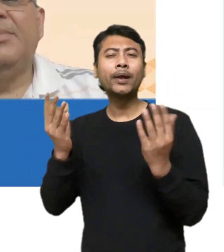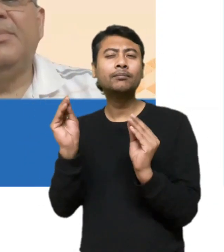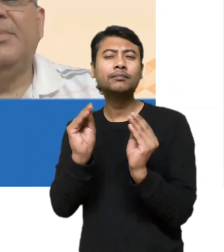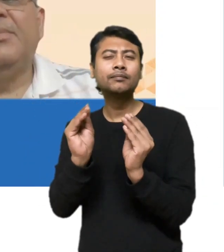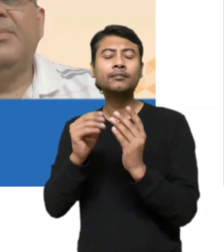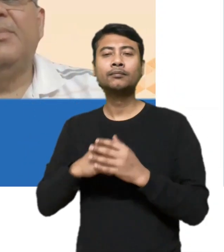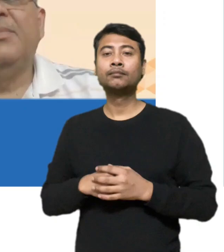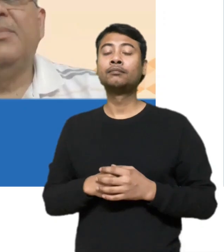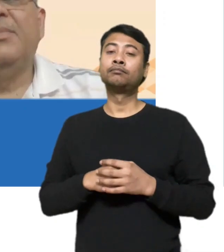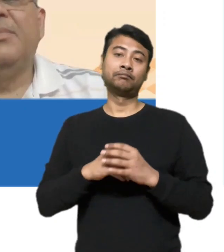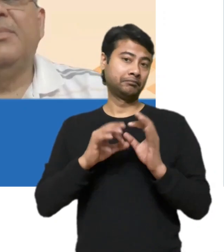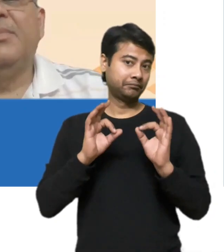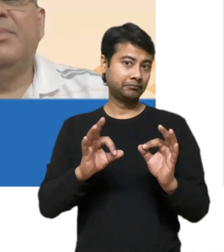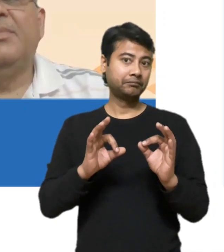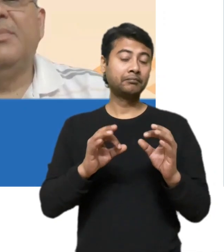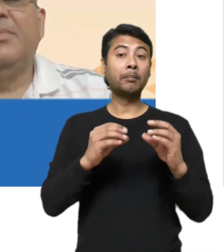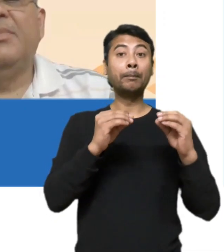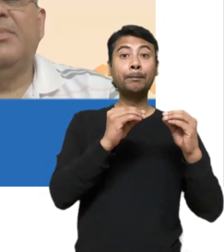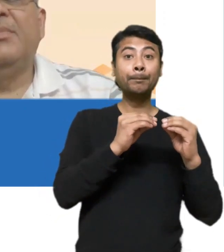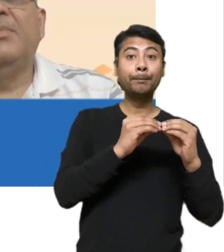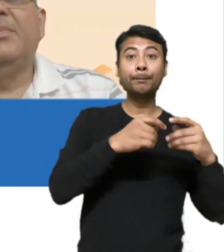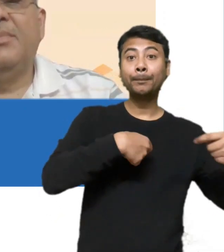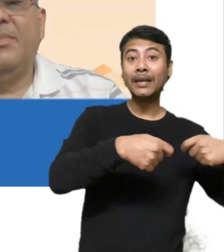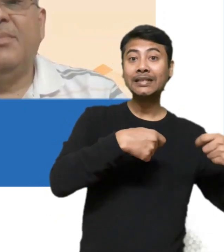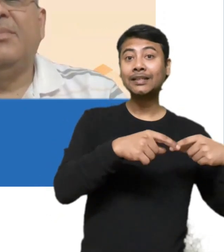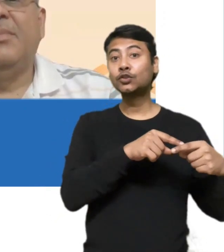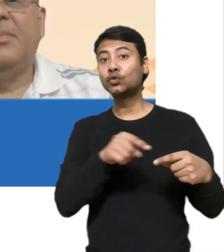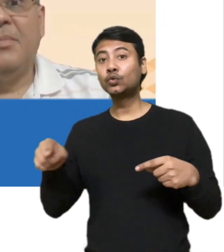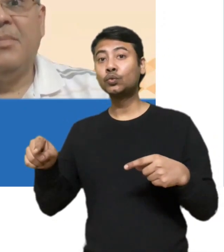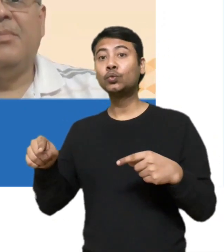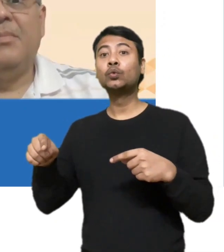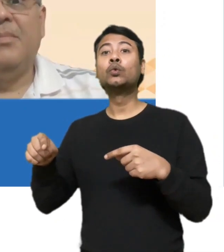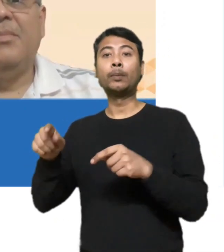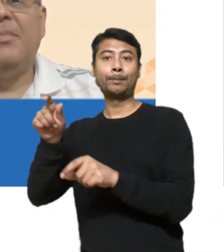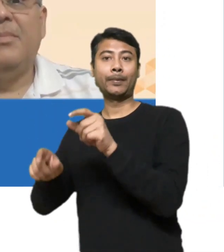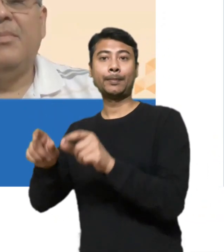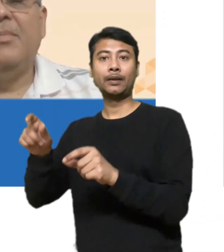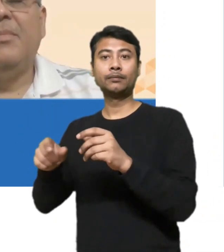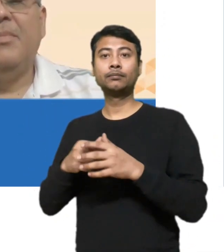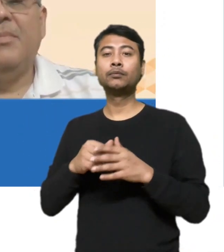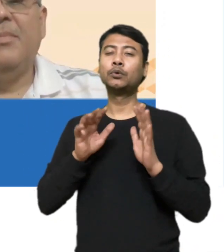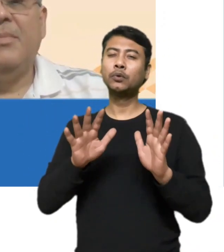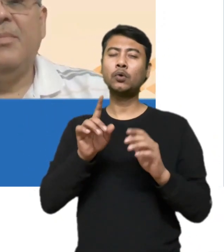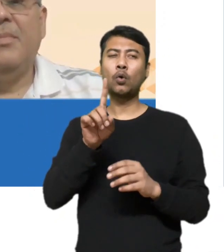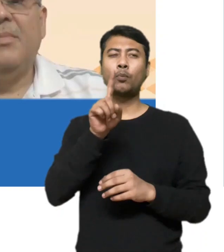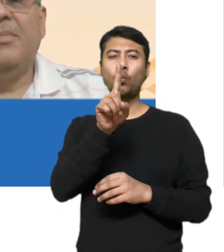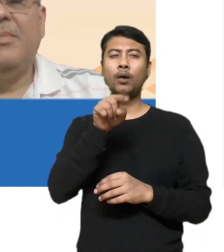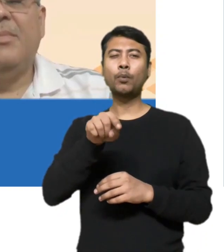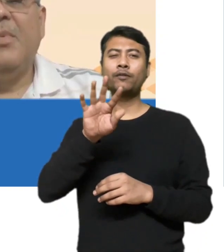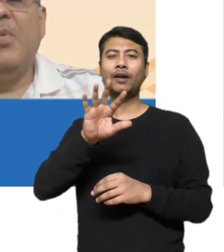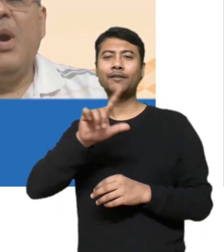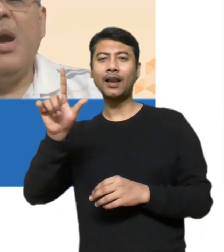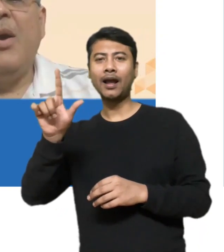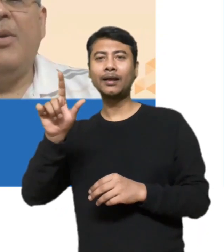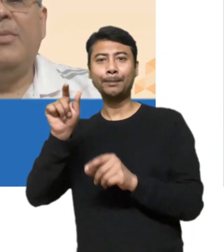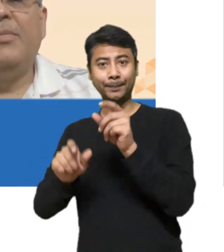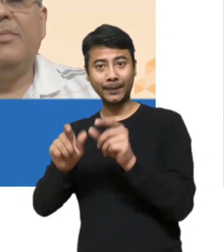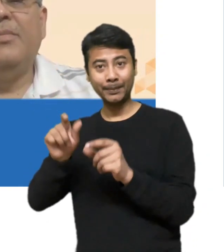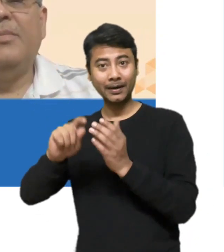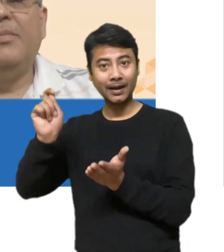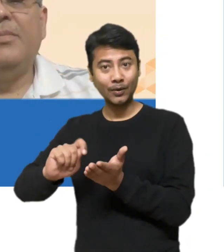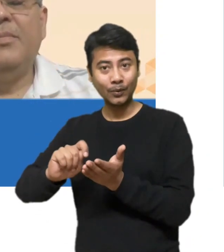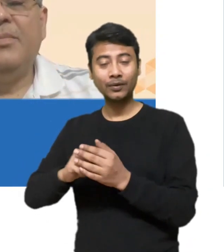of 24 is 150,000 paying subscribers. It is 200 companies. Yeah, Wow.